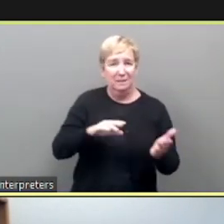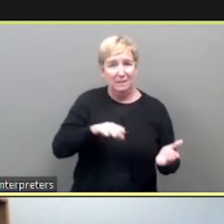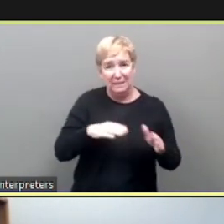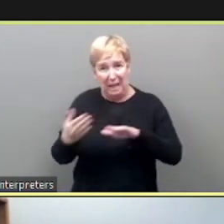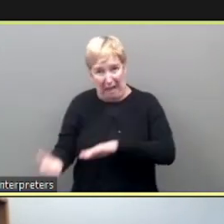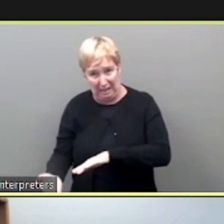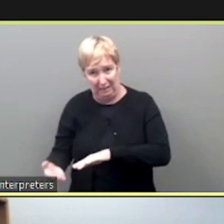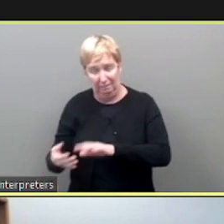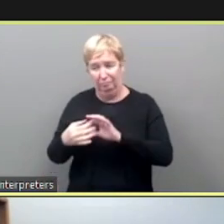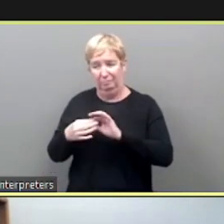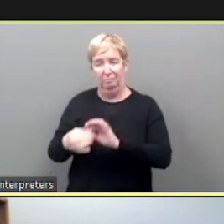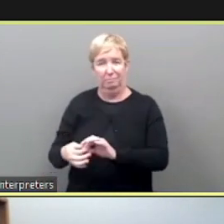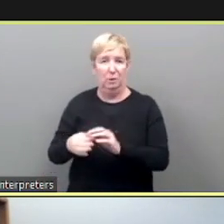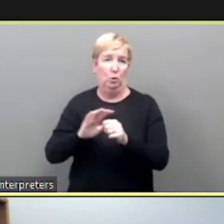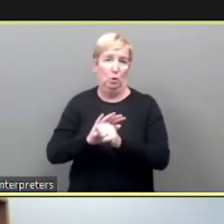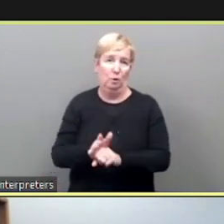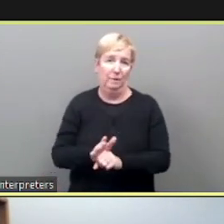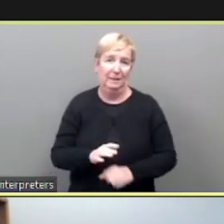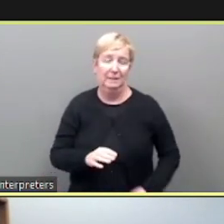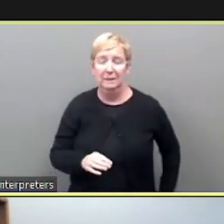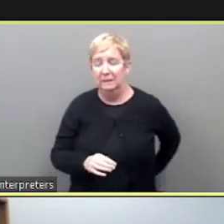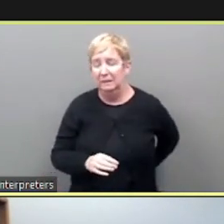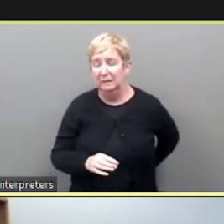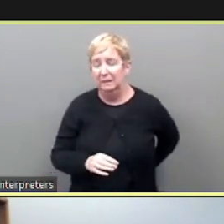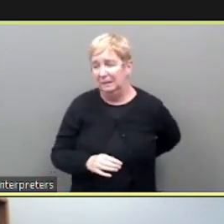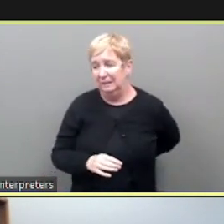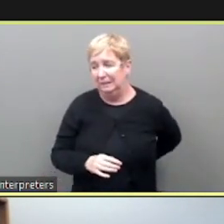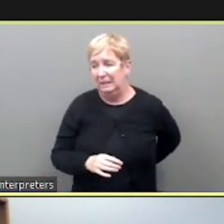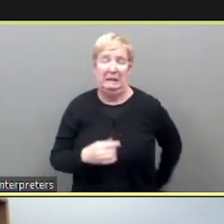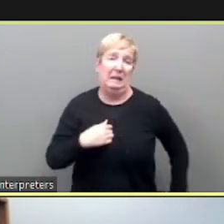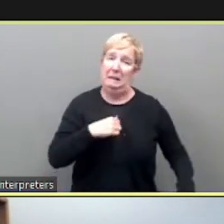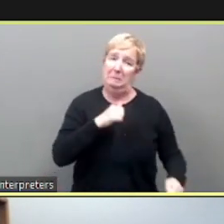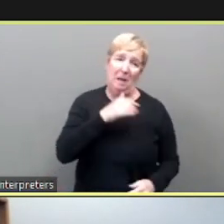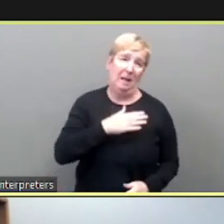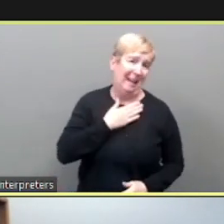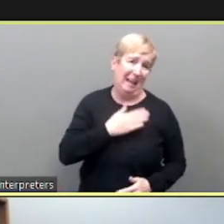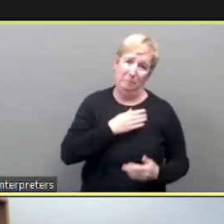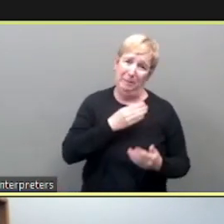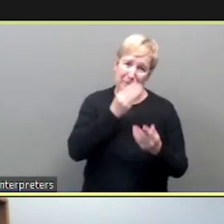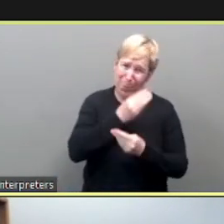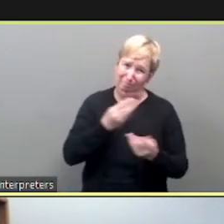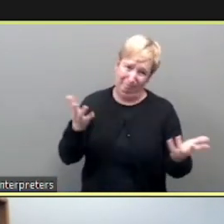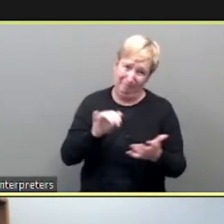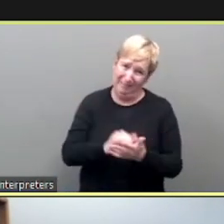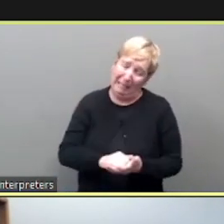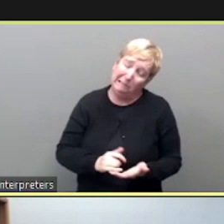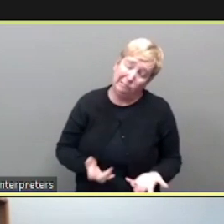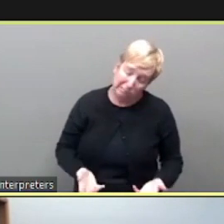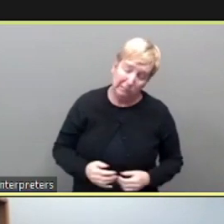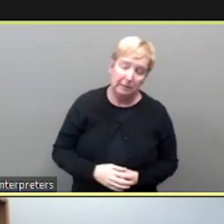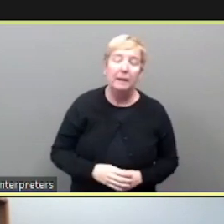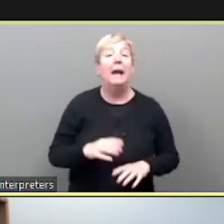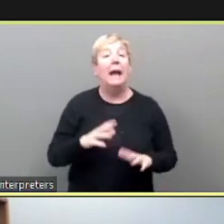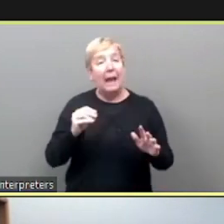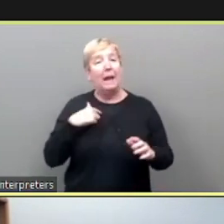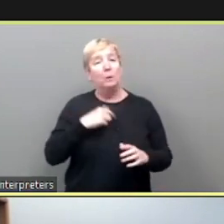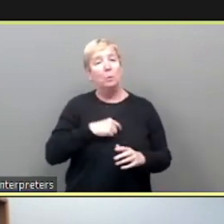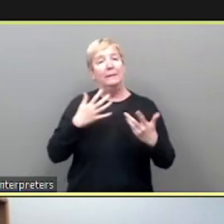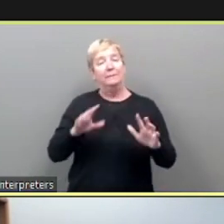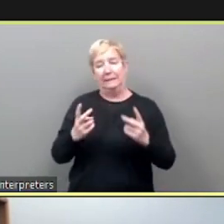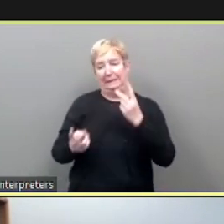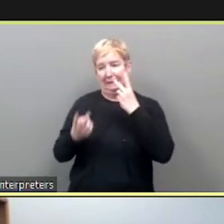COVID-19. Not a milestone that I'm happy to report. And we have seen over 43